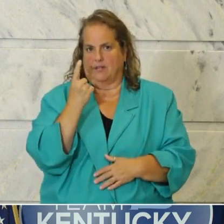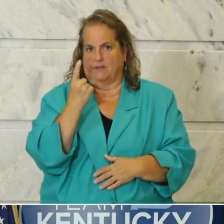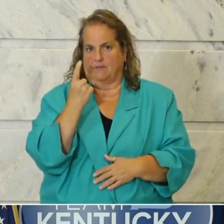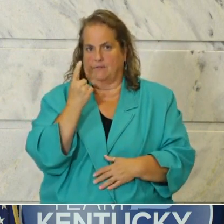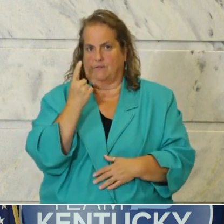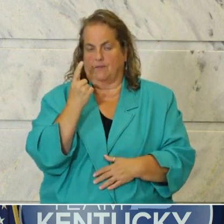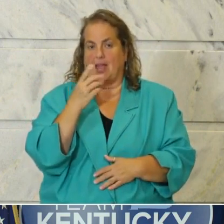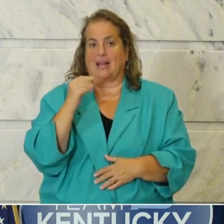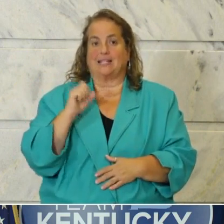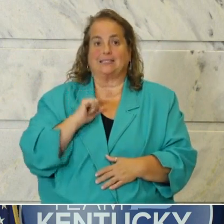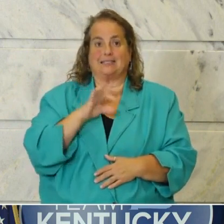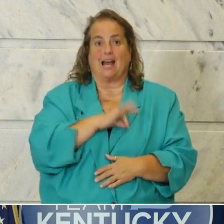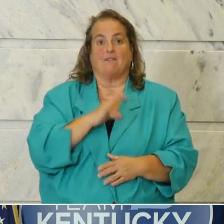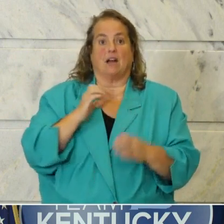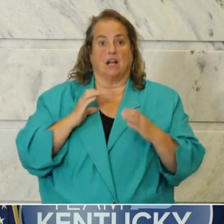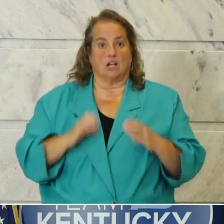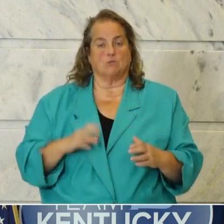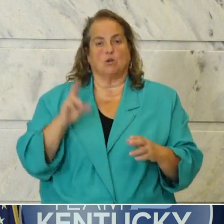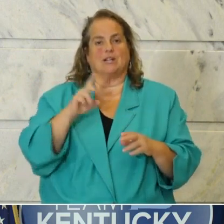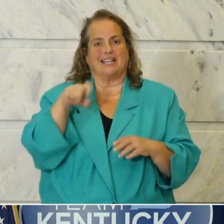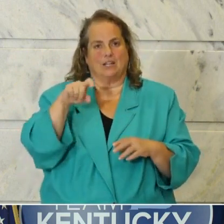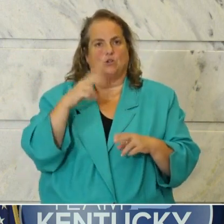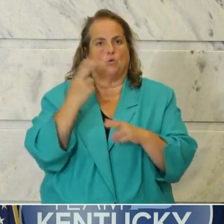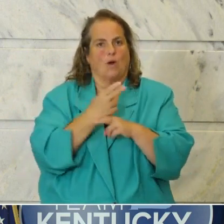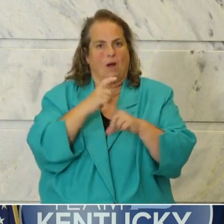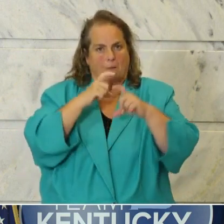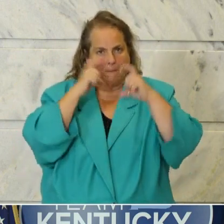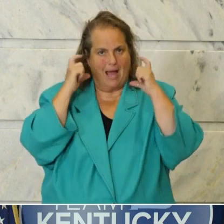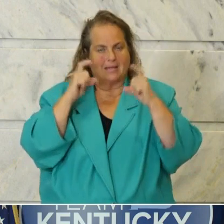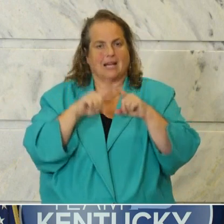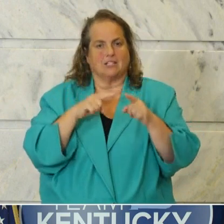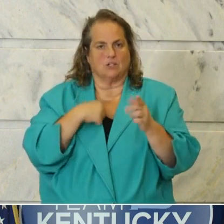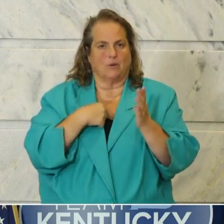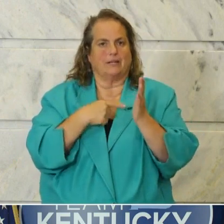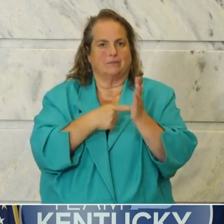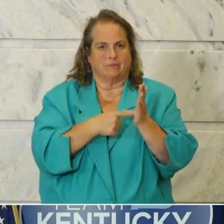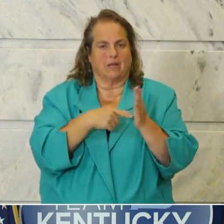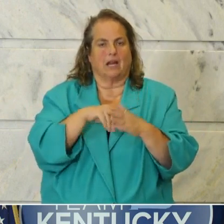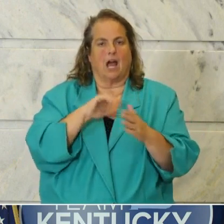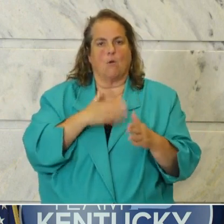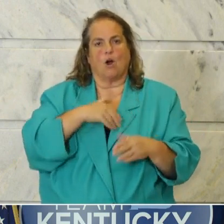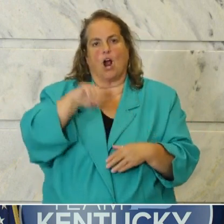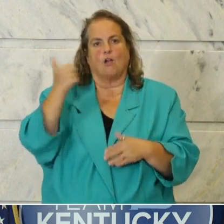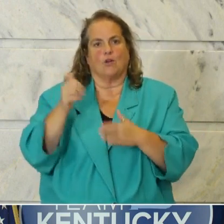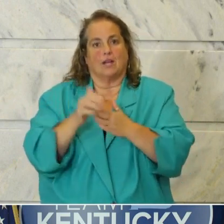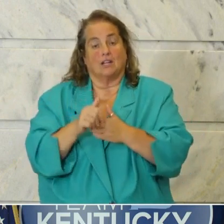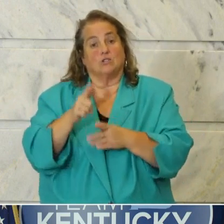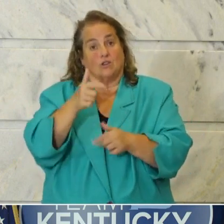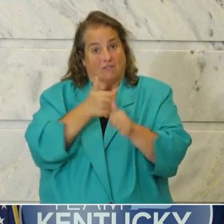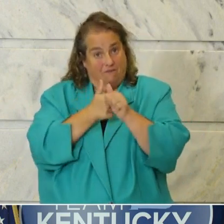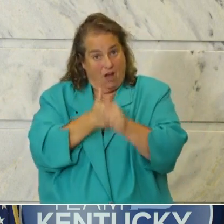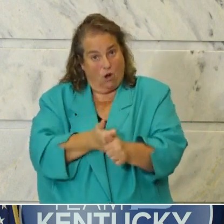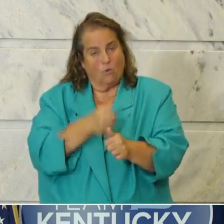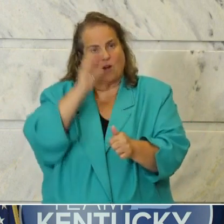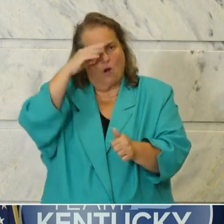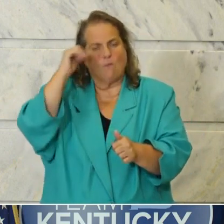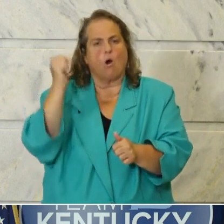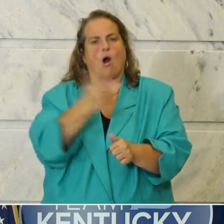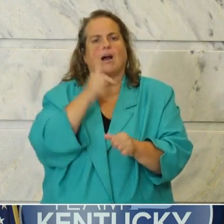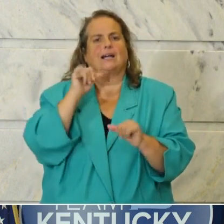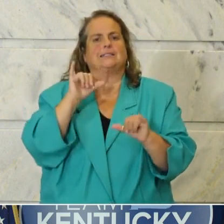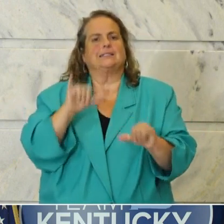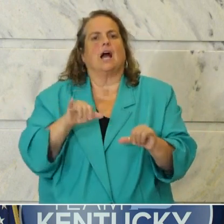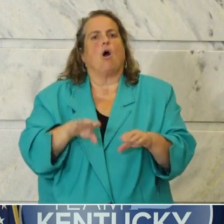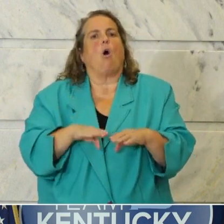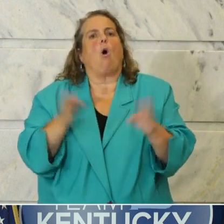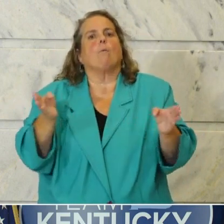and customers need to wear masks, as indicated in our other guidance. And so by following this, we hope that everyone can stay